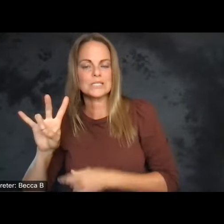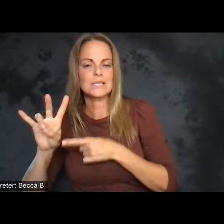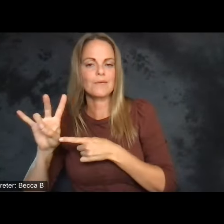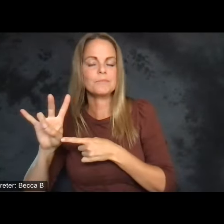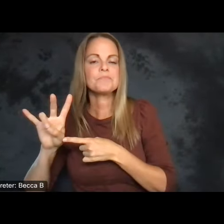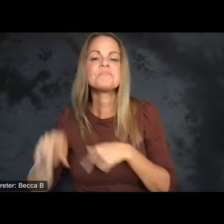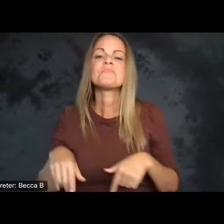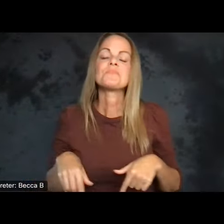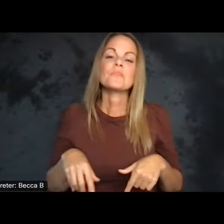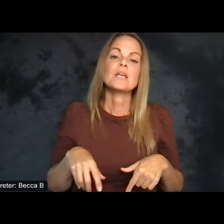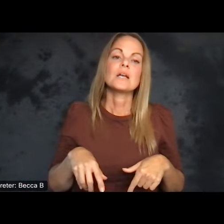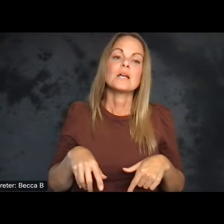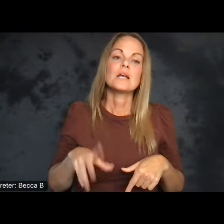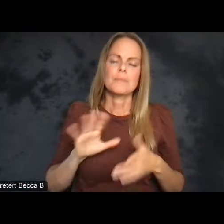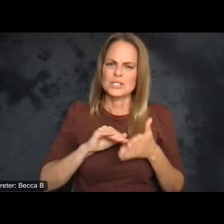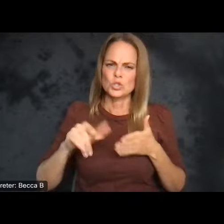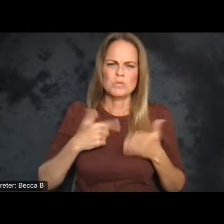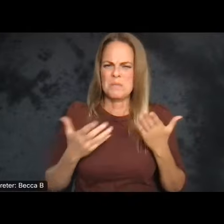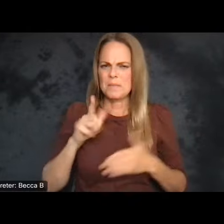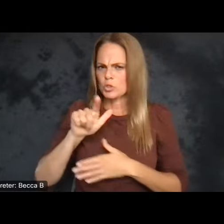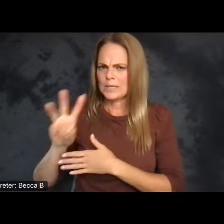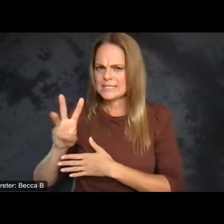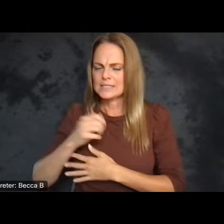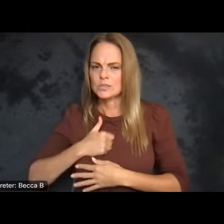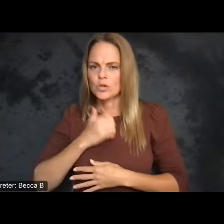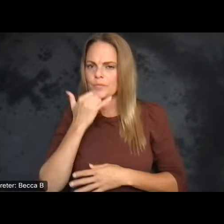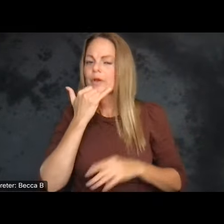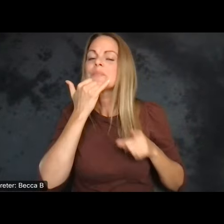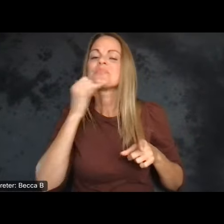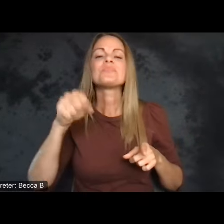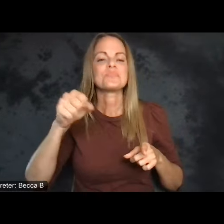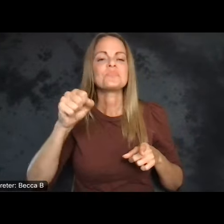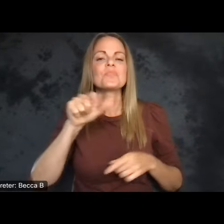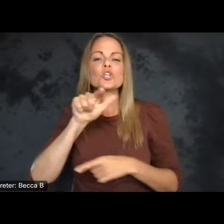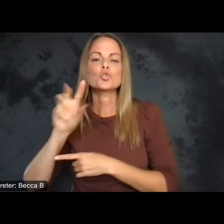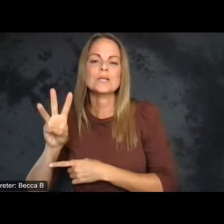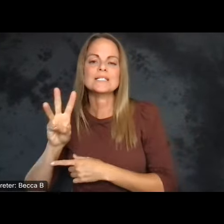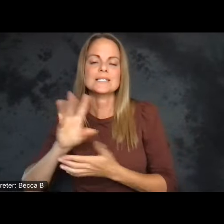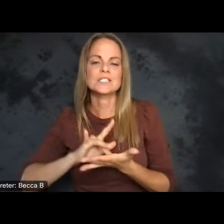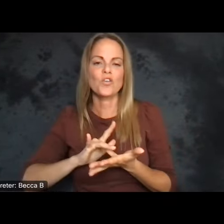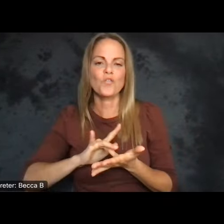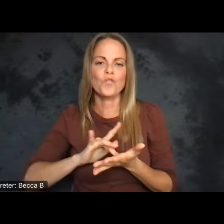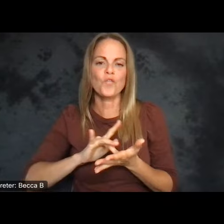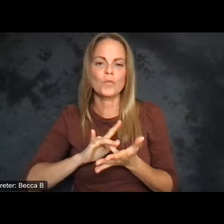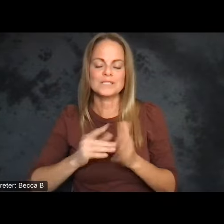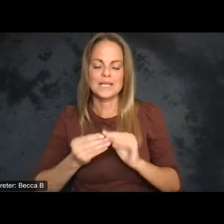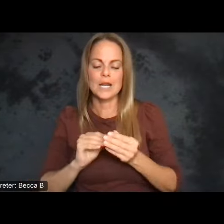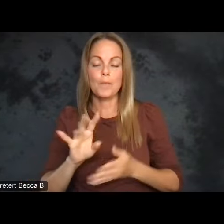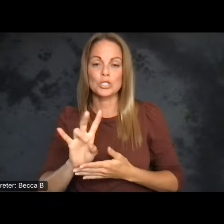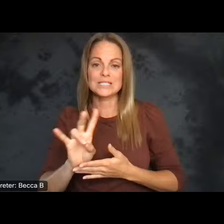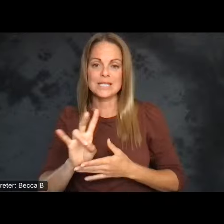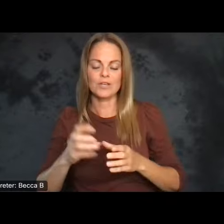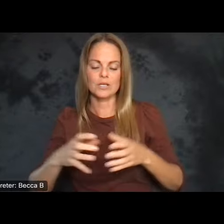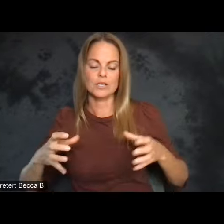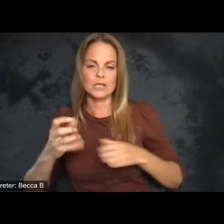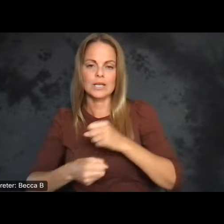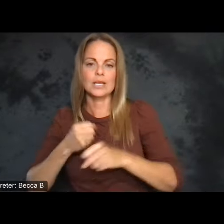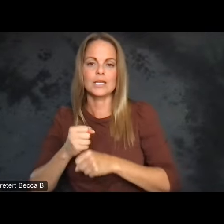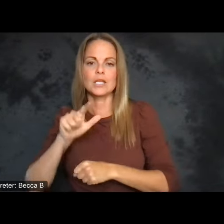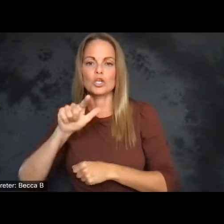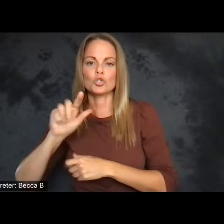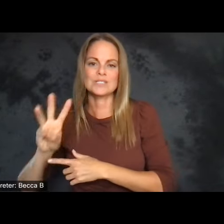a, excuse me, it may be 26, I apologize. It is 26, the pharmacy expansion number 7. That's about a